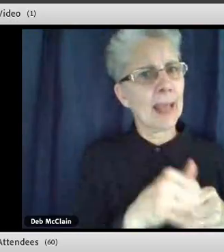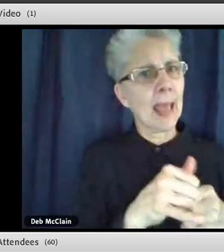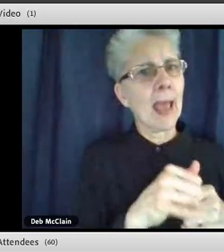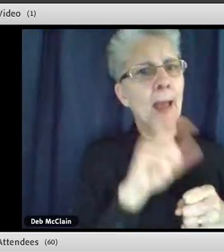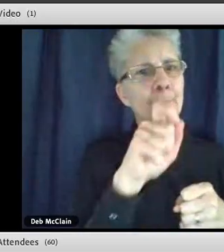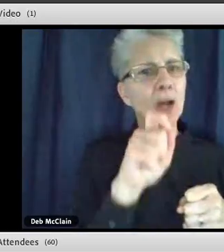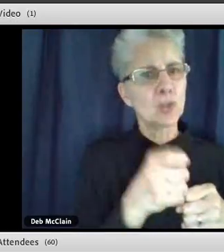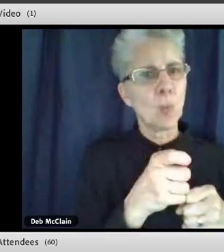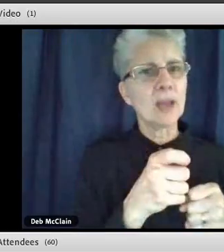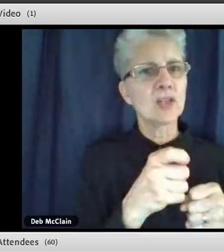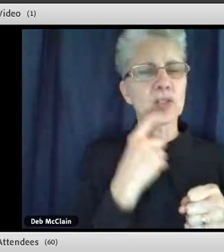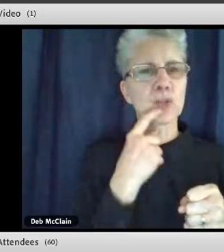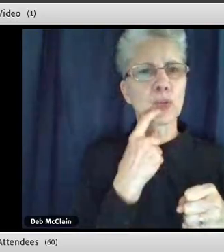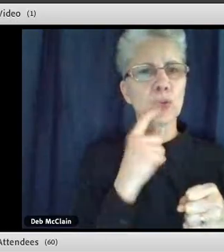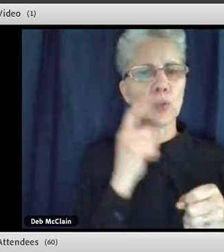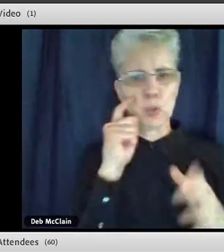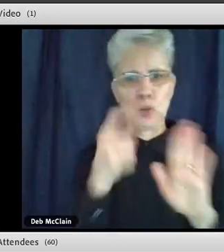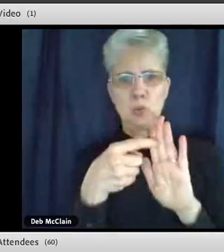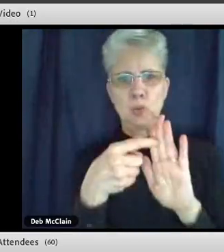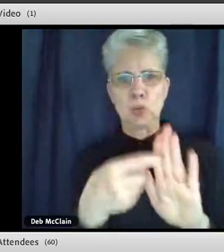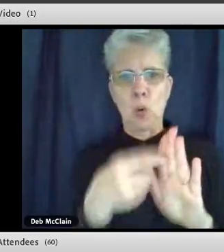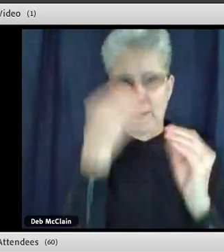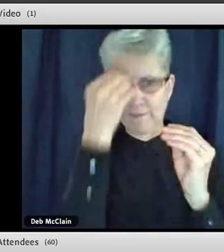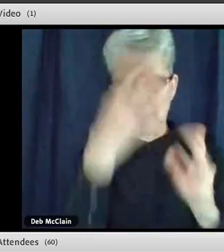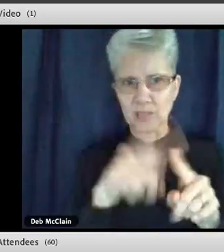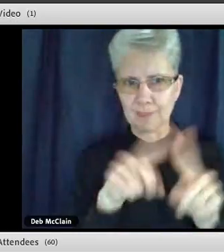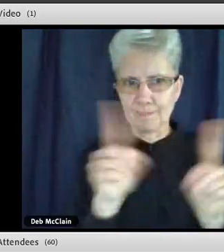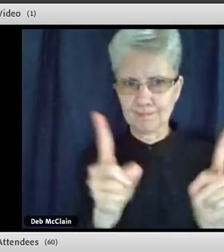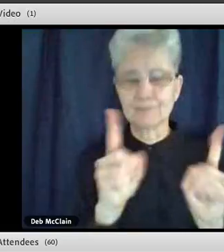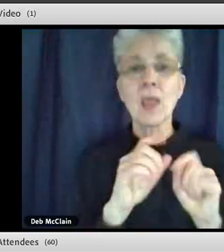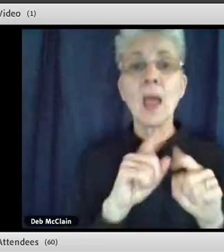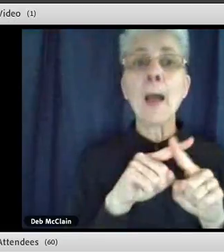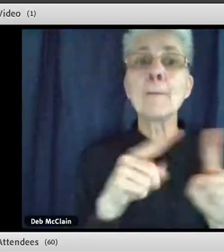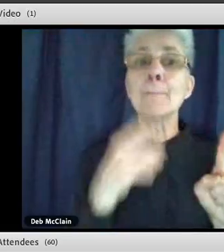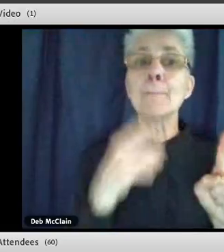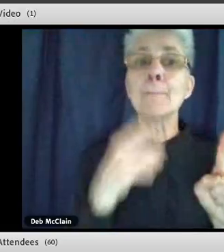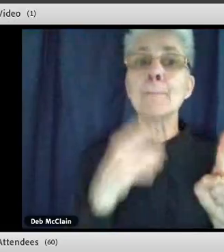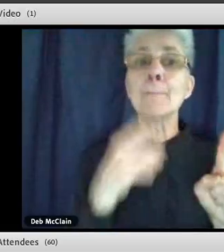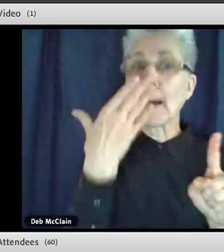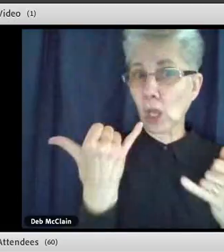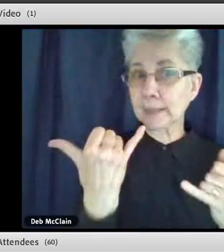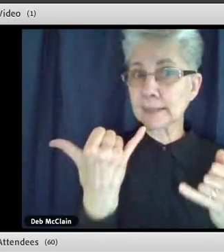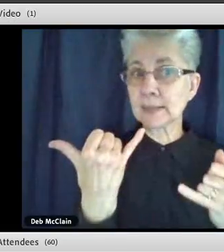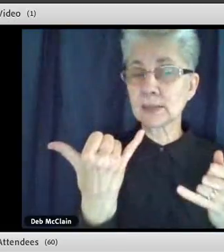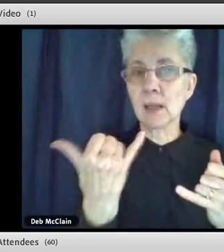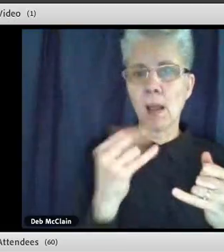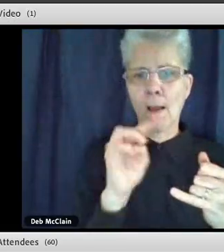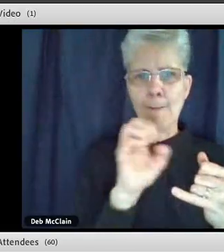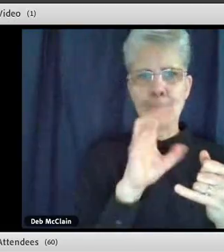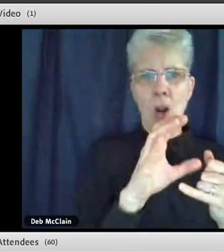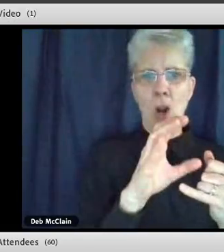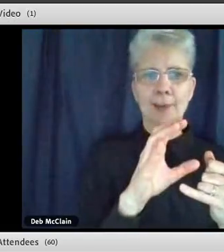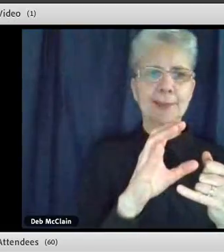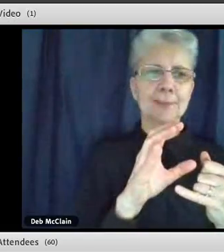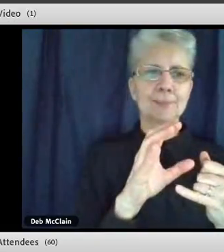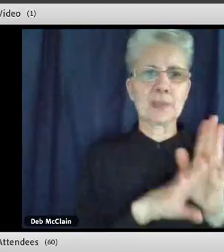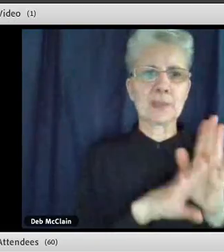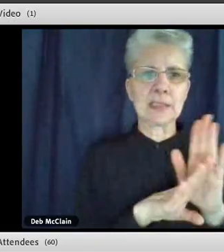to distinguish this information. Because MARC kind of grew up